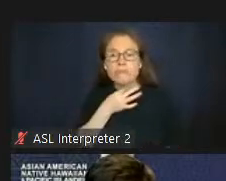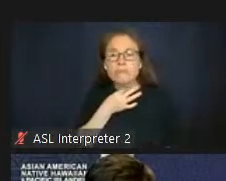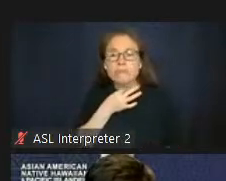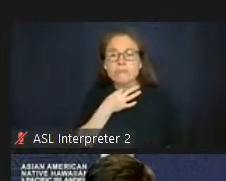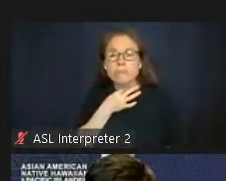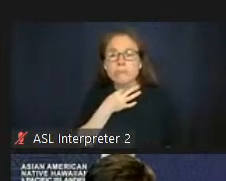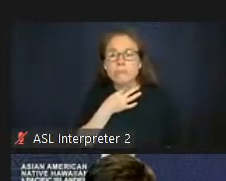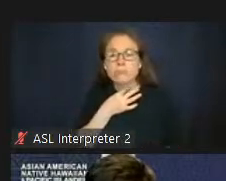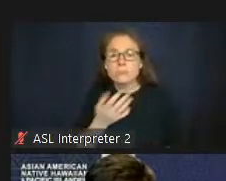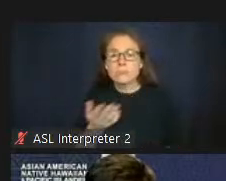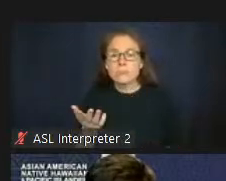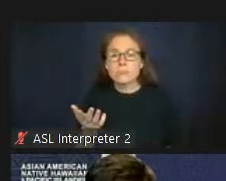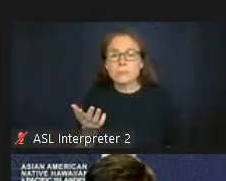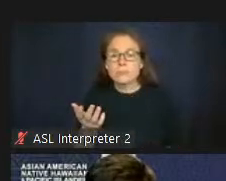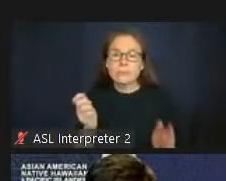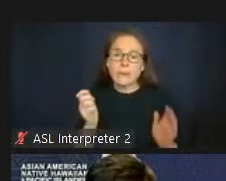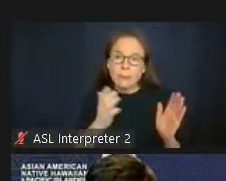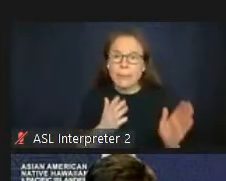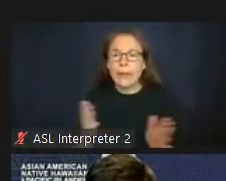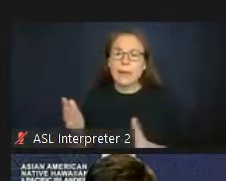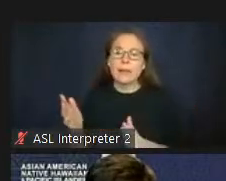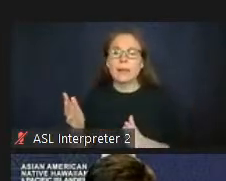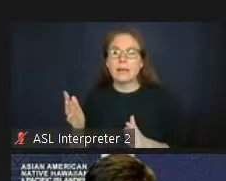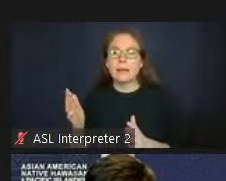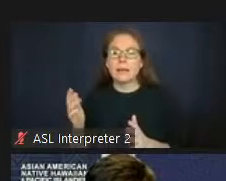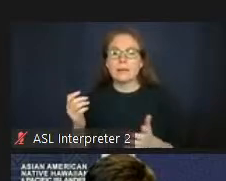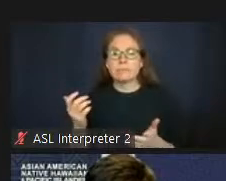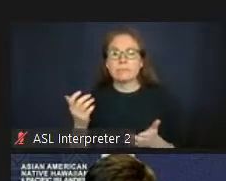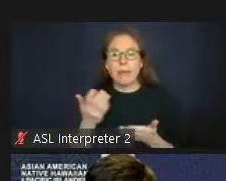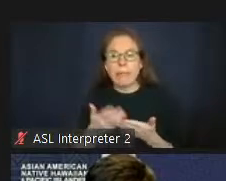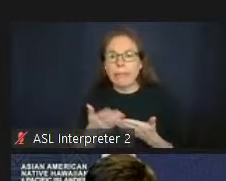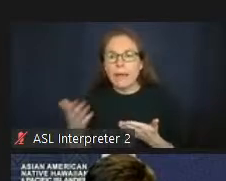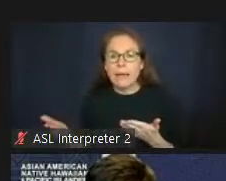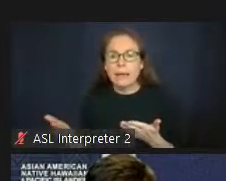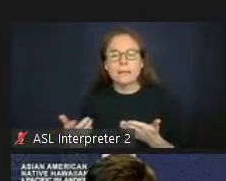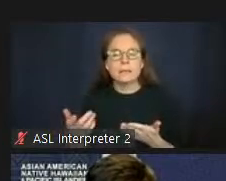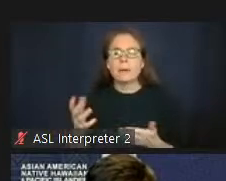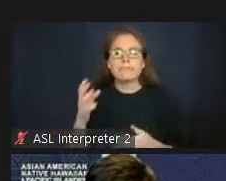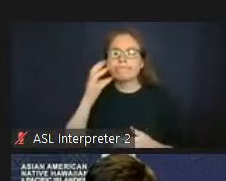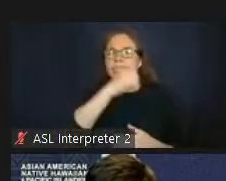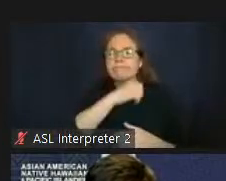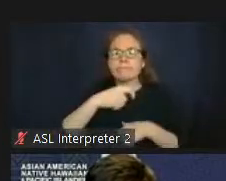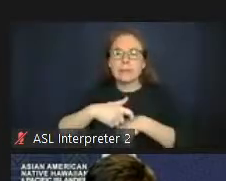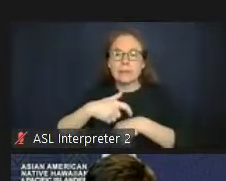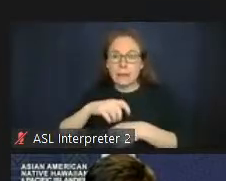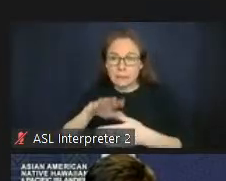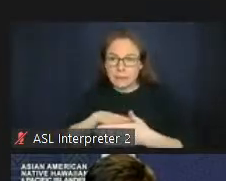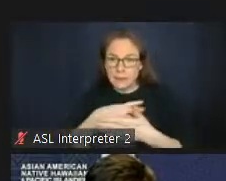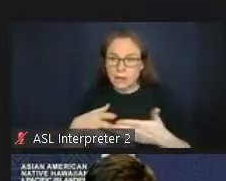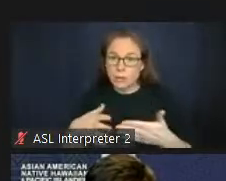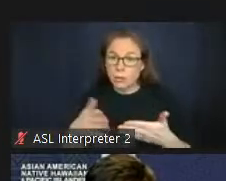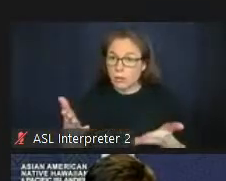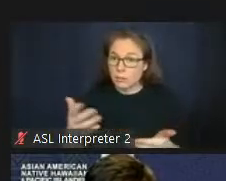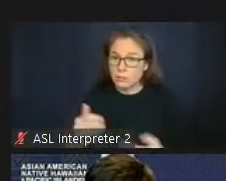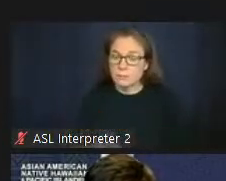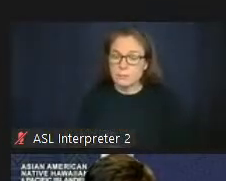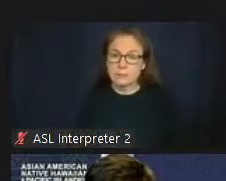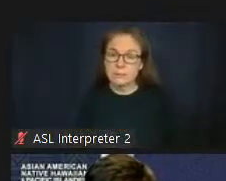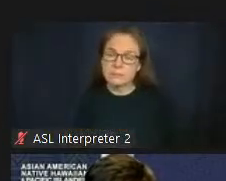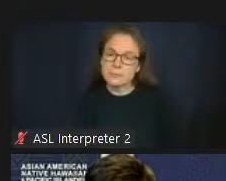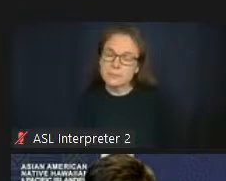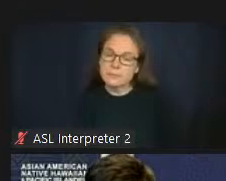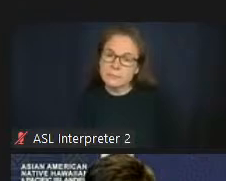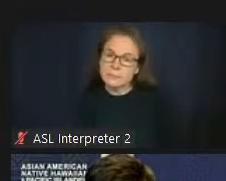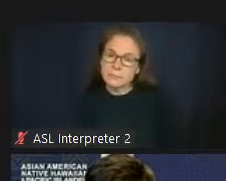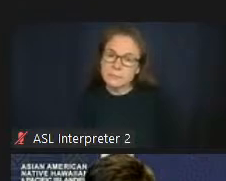I know planning and things, but what would be an estimated timeline to your best knowledge